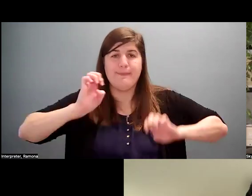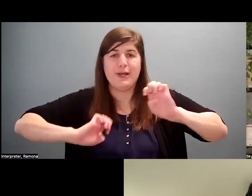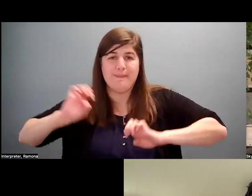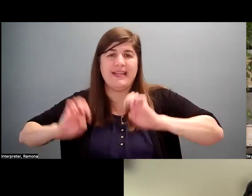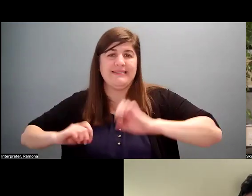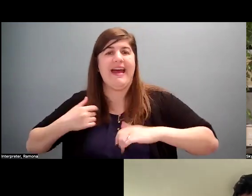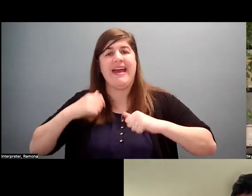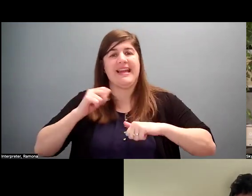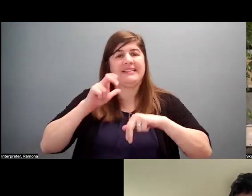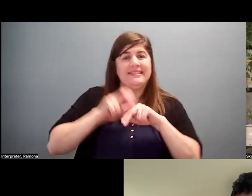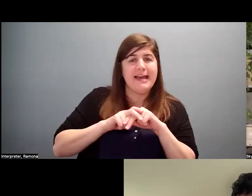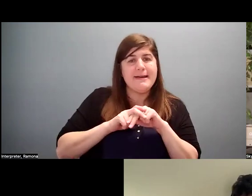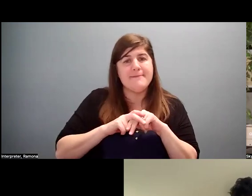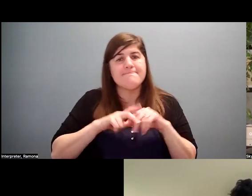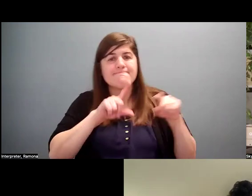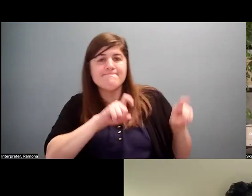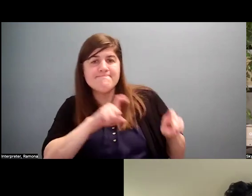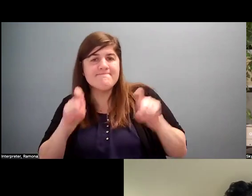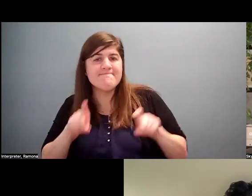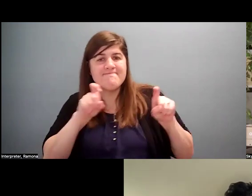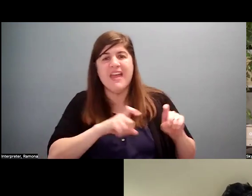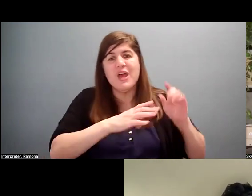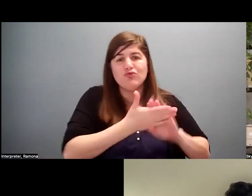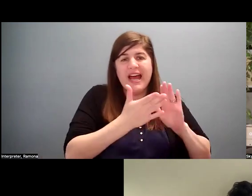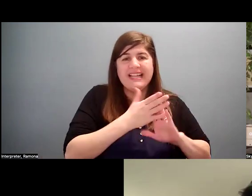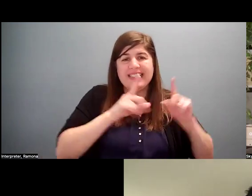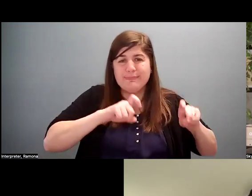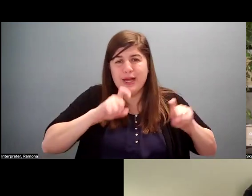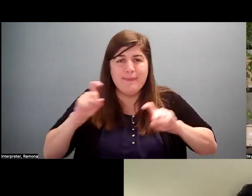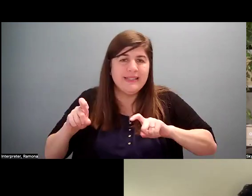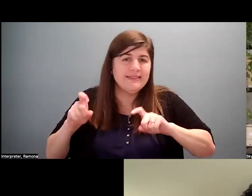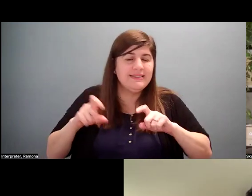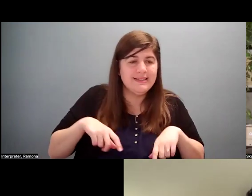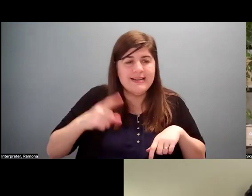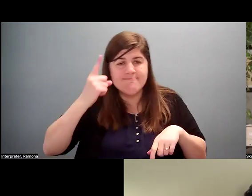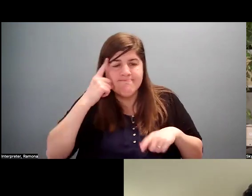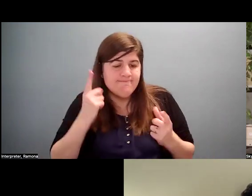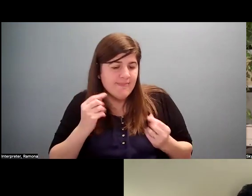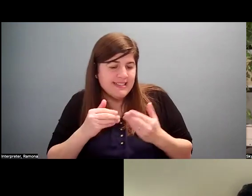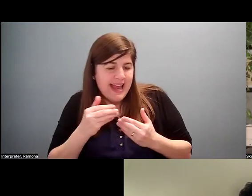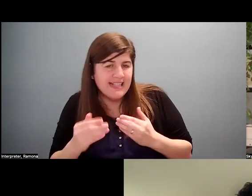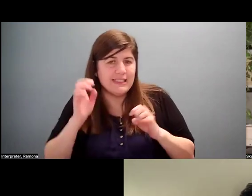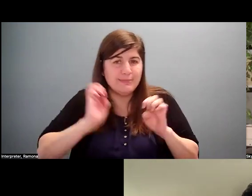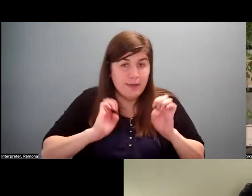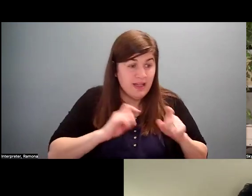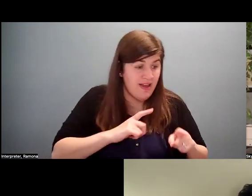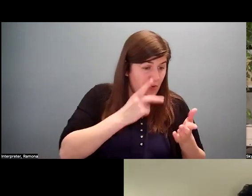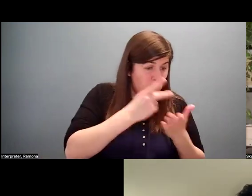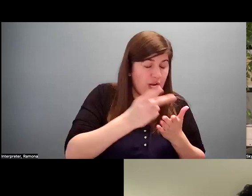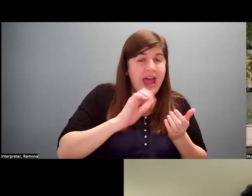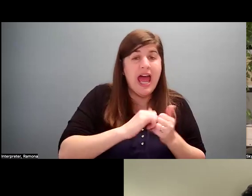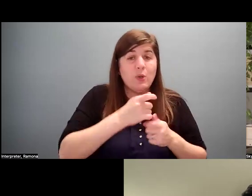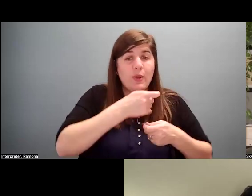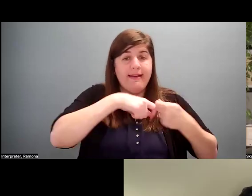sit down in the lab and just like run experiments and like think, okay, what should I do next? Or like, this is not working. How do I fix